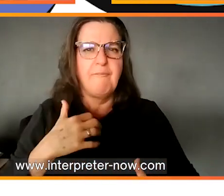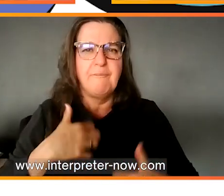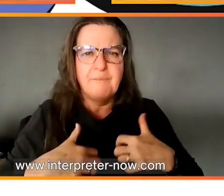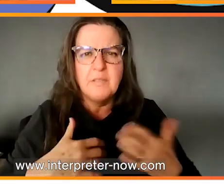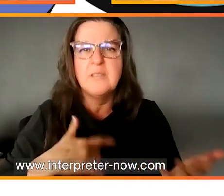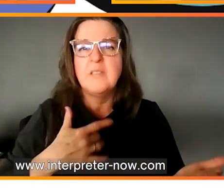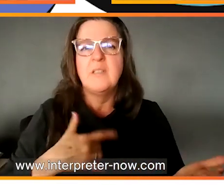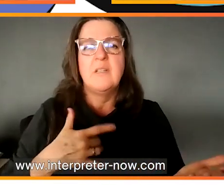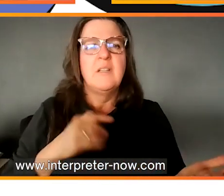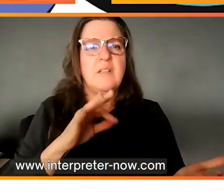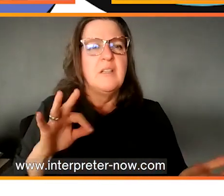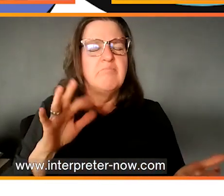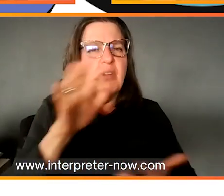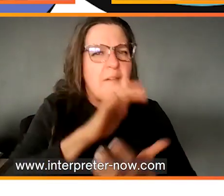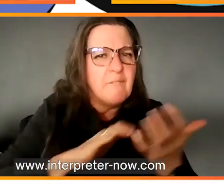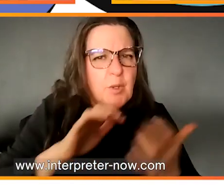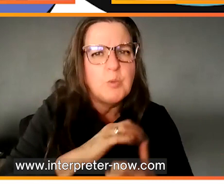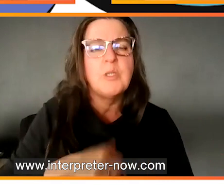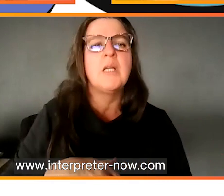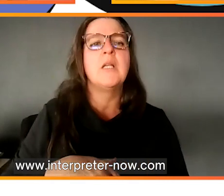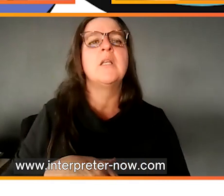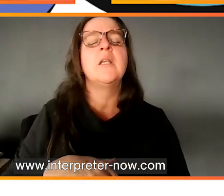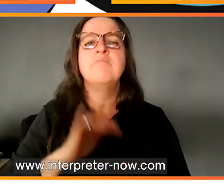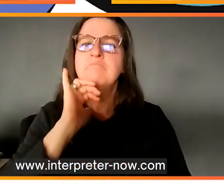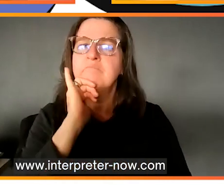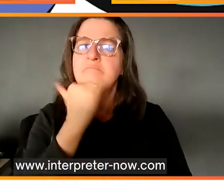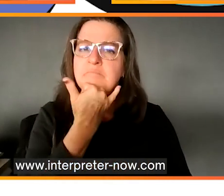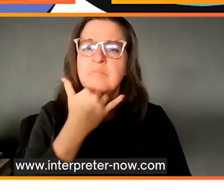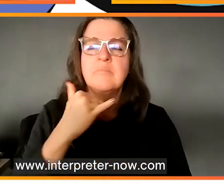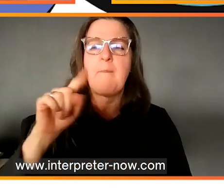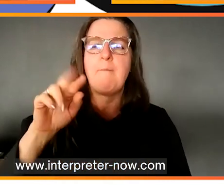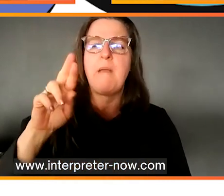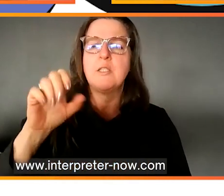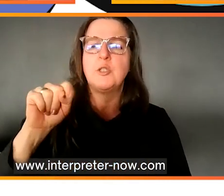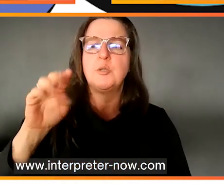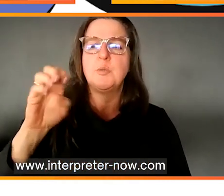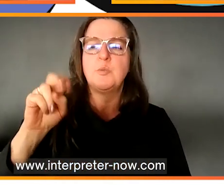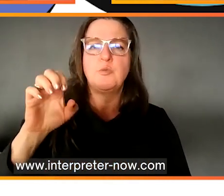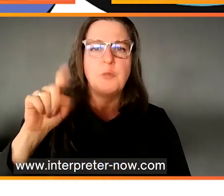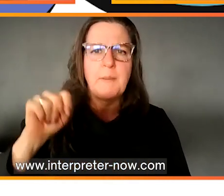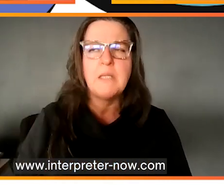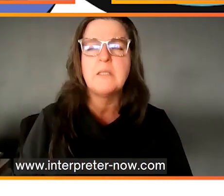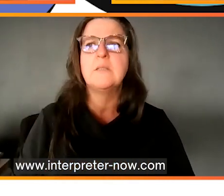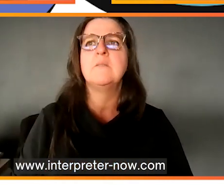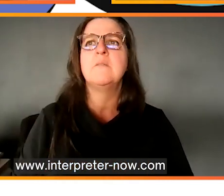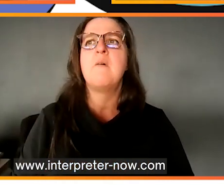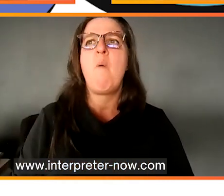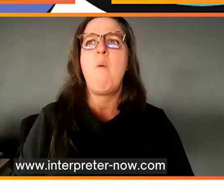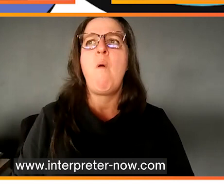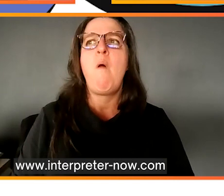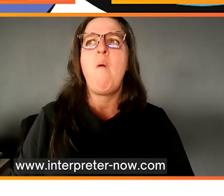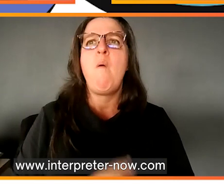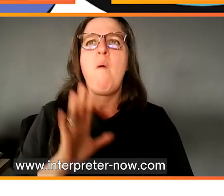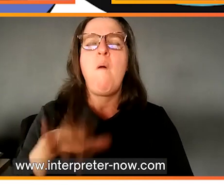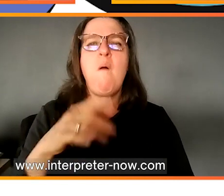exit because I just did not, I really didn't understand what had happened. Mm-hmm. A friend